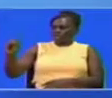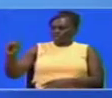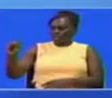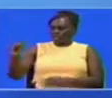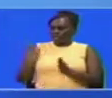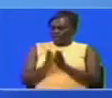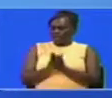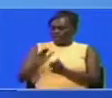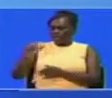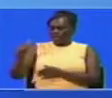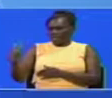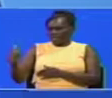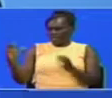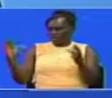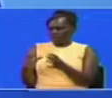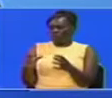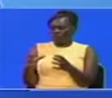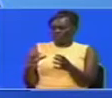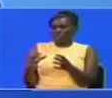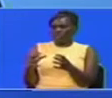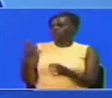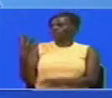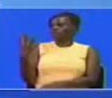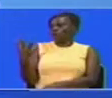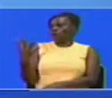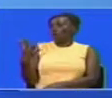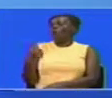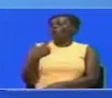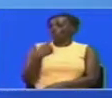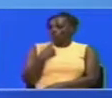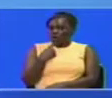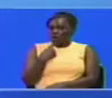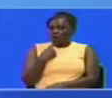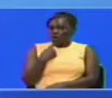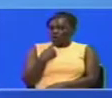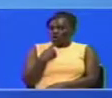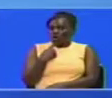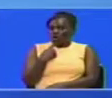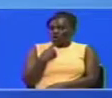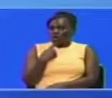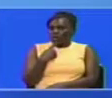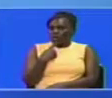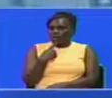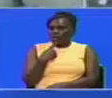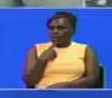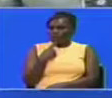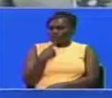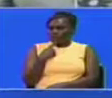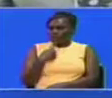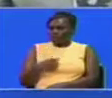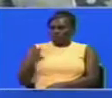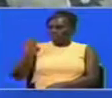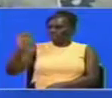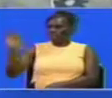Ilchams, who are also a small community in Baringo, and the Pokot, who stretch all the way from Tiate, which is Pokot East, to